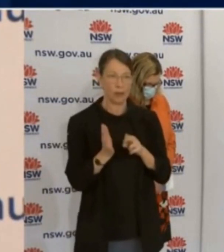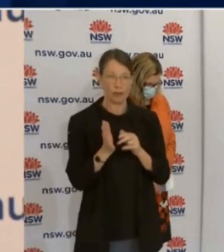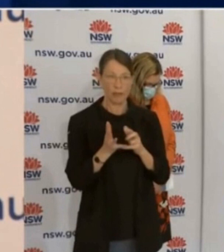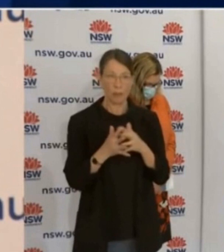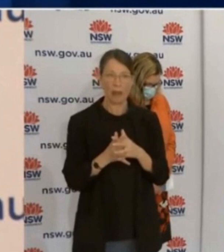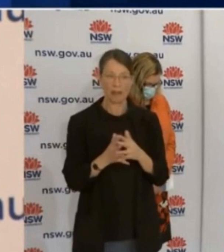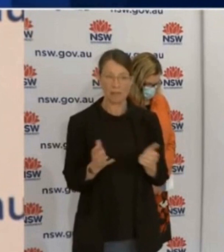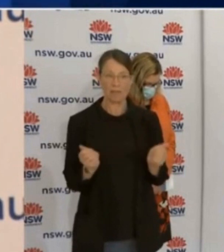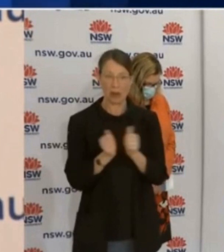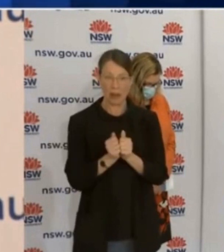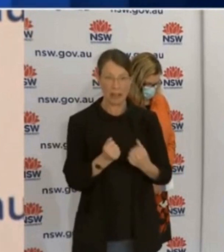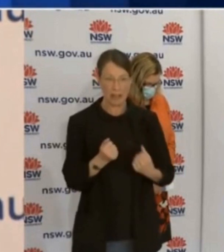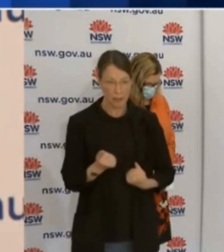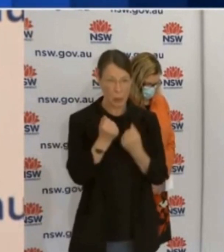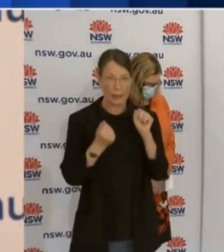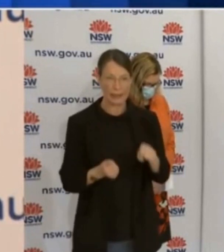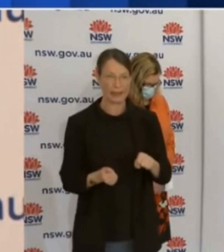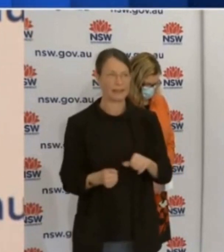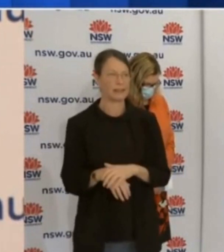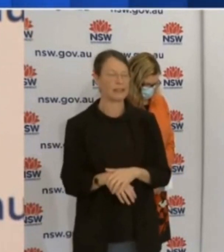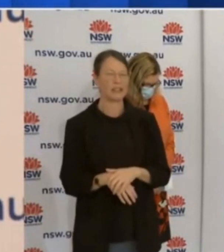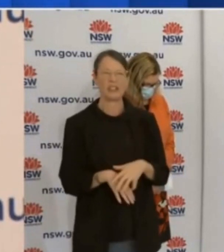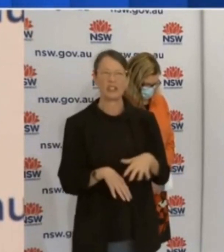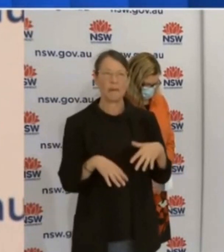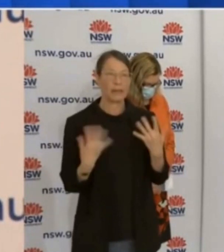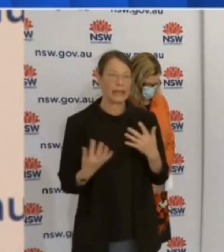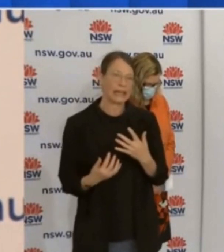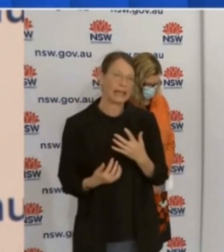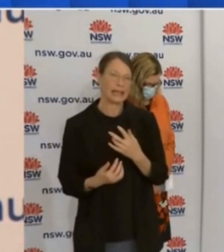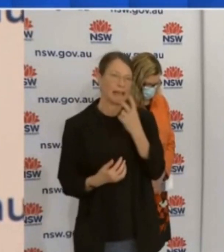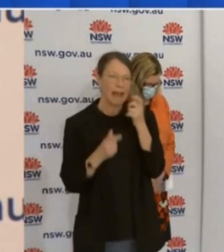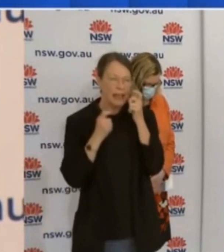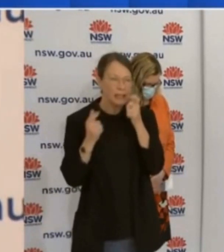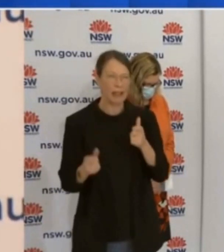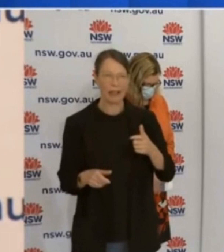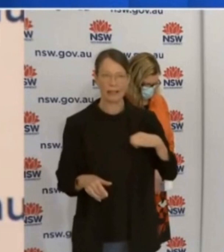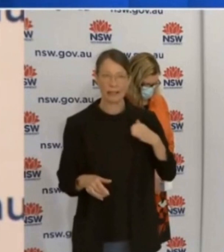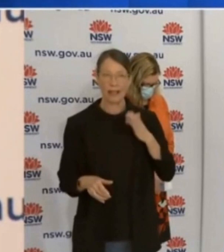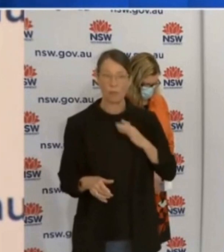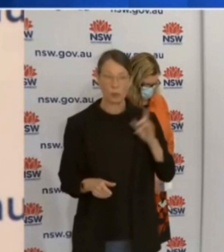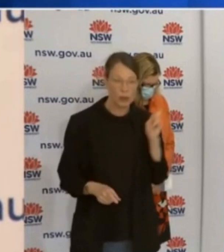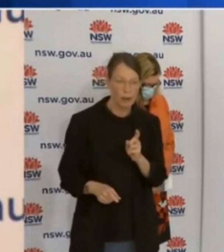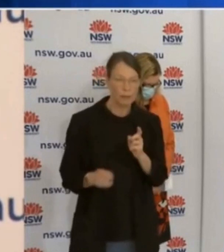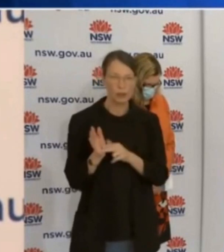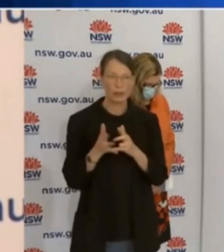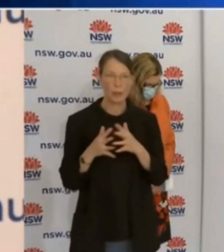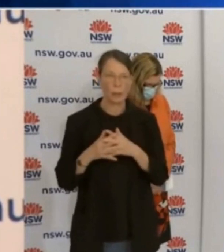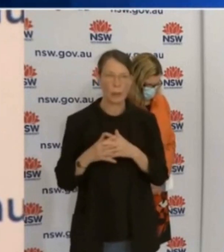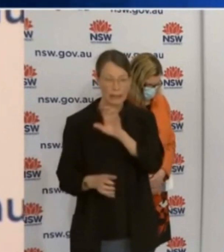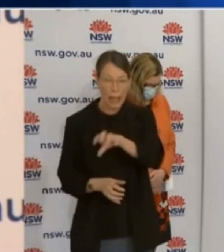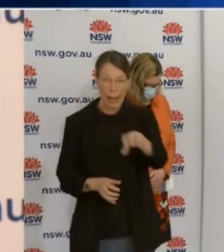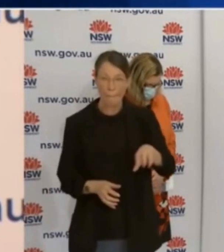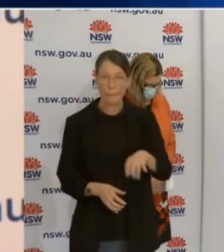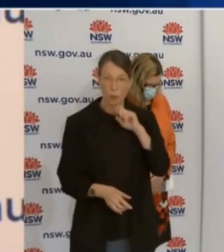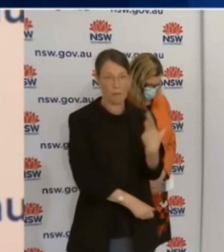aged care workers, we've made it very clear, any of the aged care workers want to come to our hubs, New South Wales hubs, we will vaccinate them. They will be vaccinated.